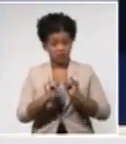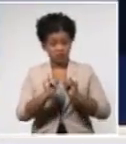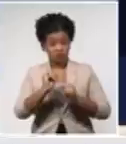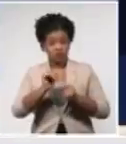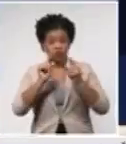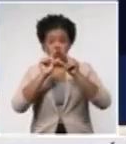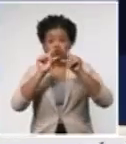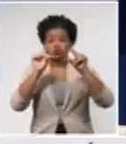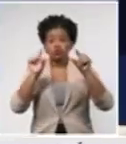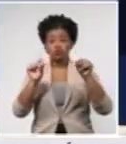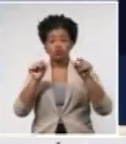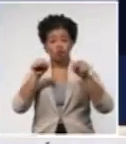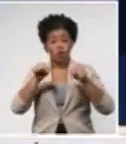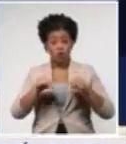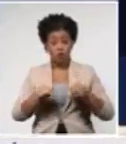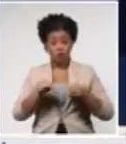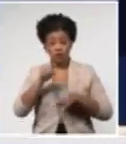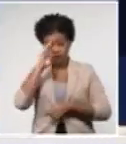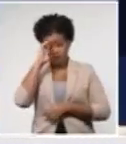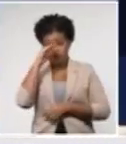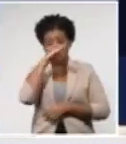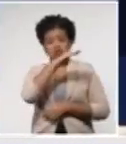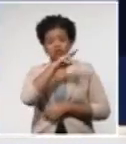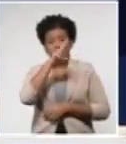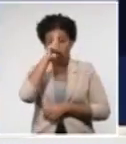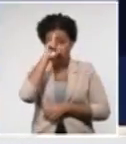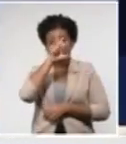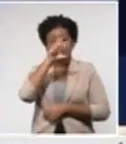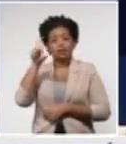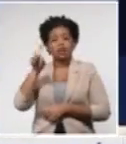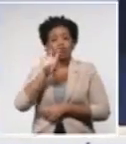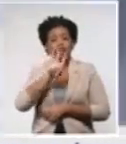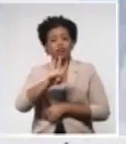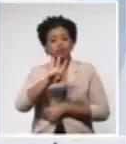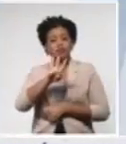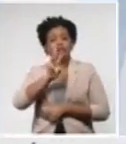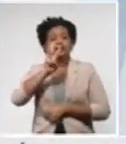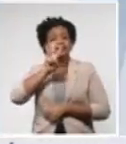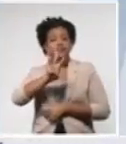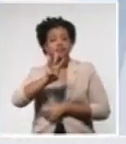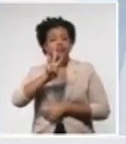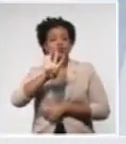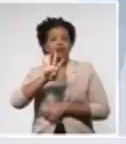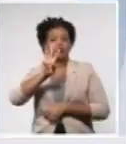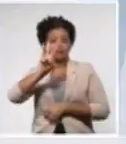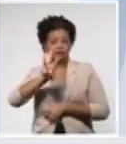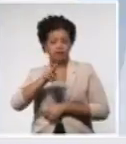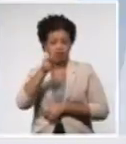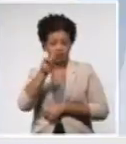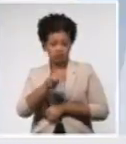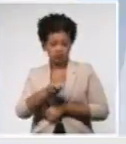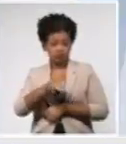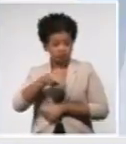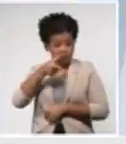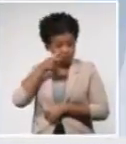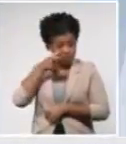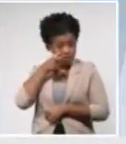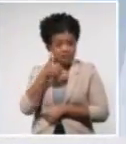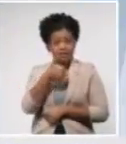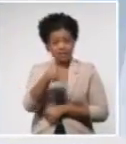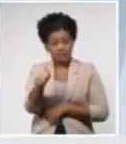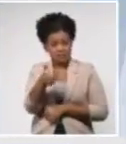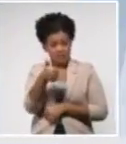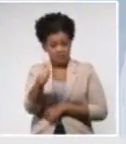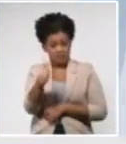Cuba has today 343 COVID 19 patients admitted in our hospitals, 10 in